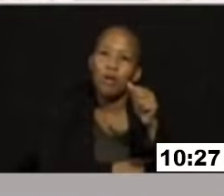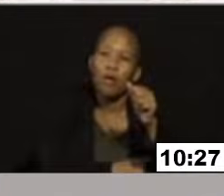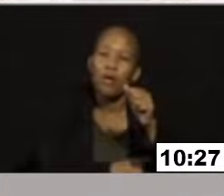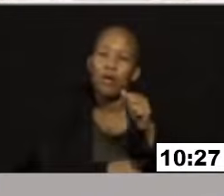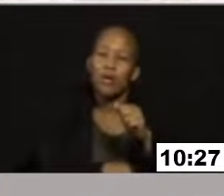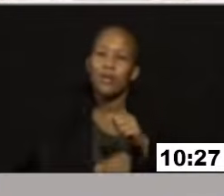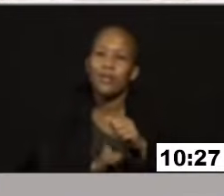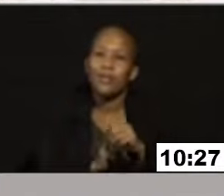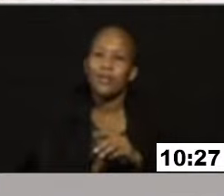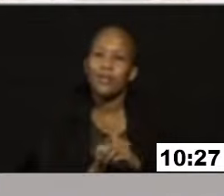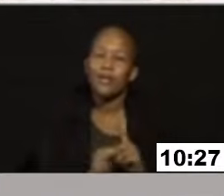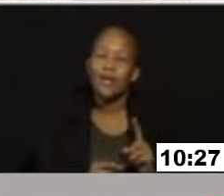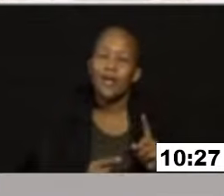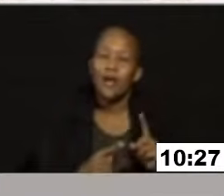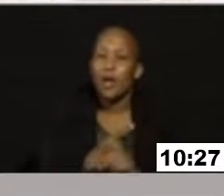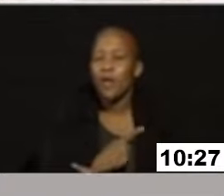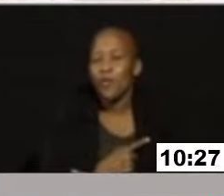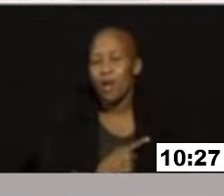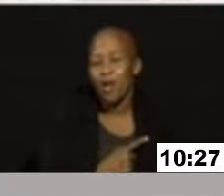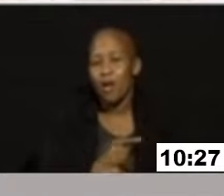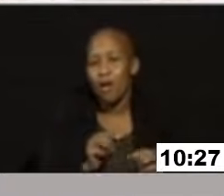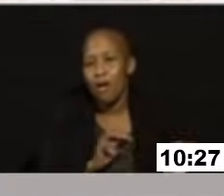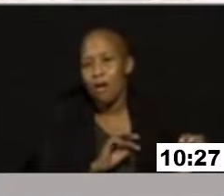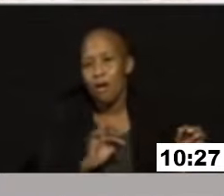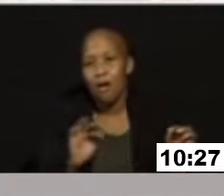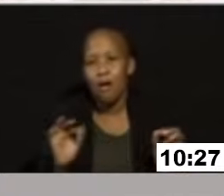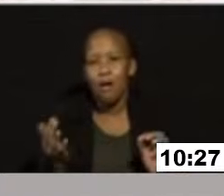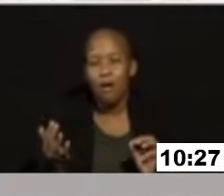by, say, not